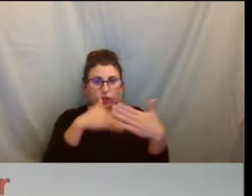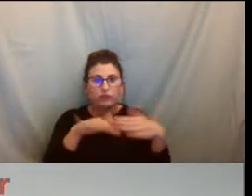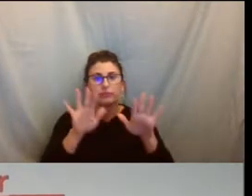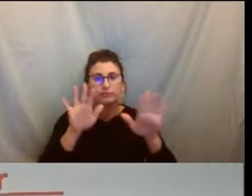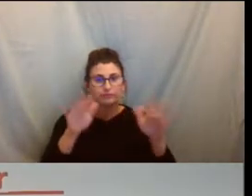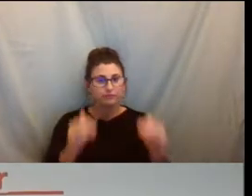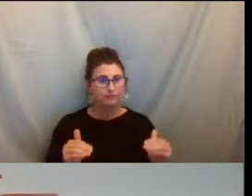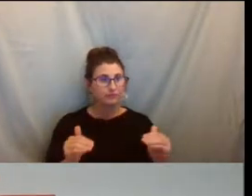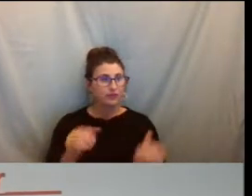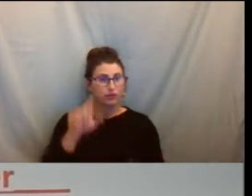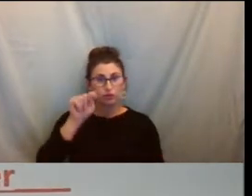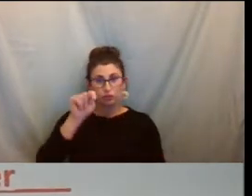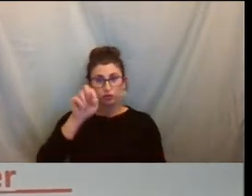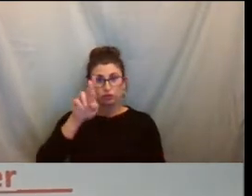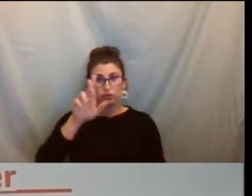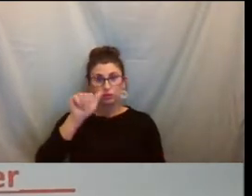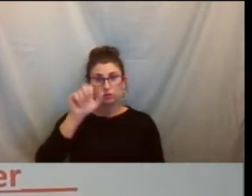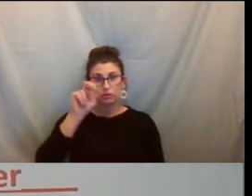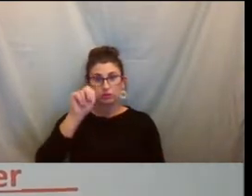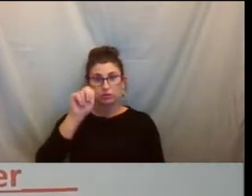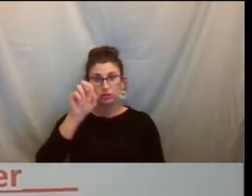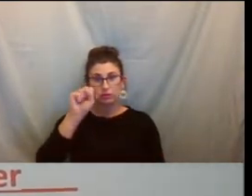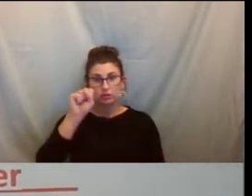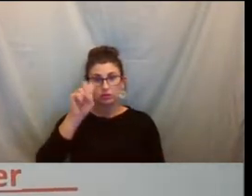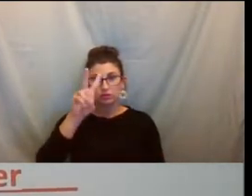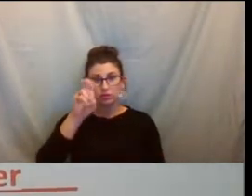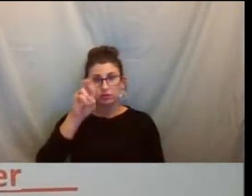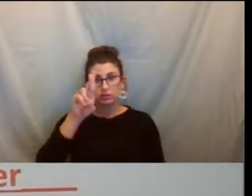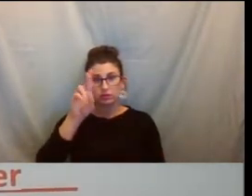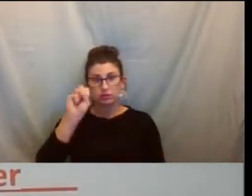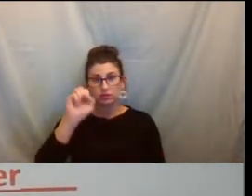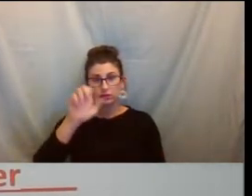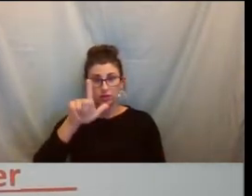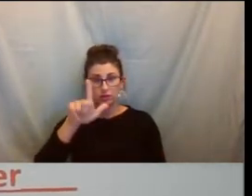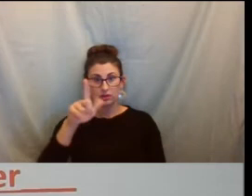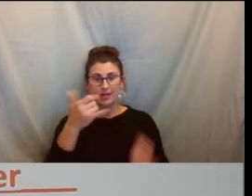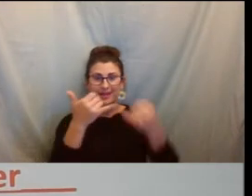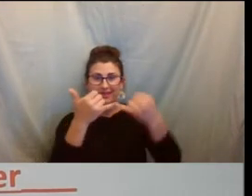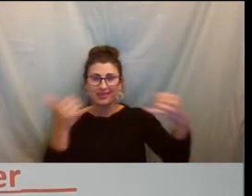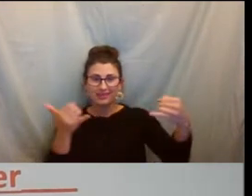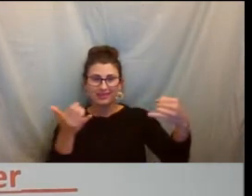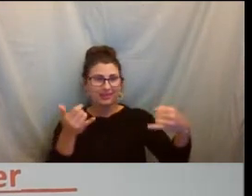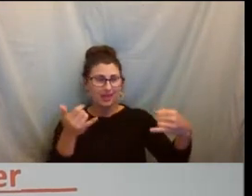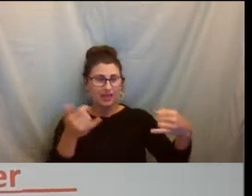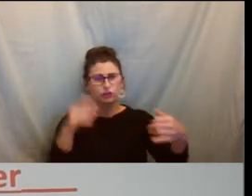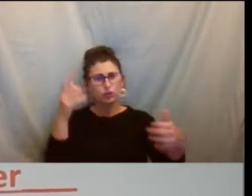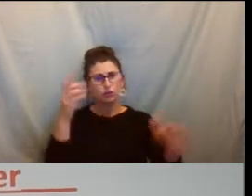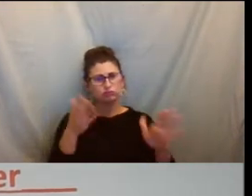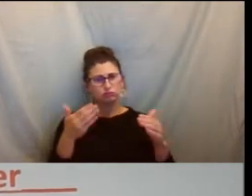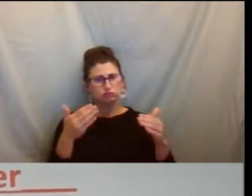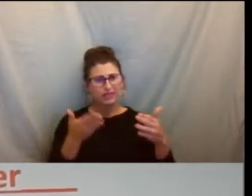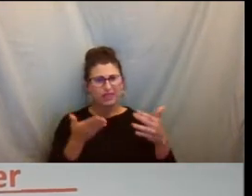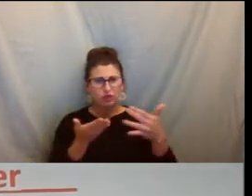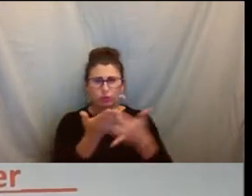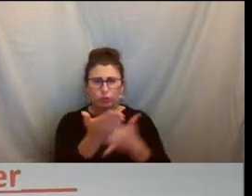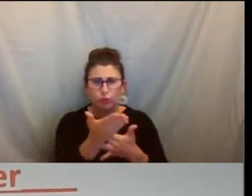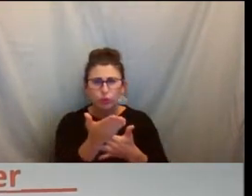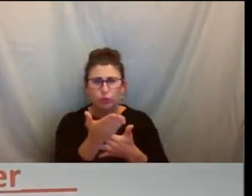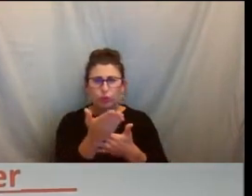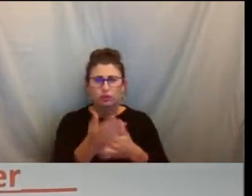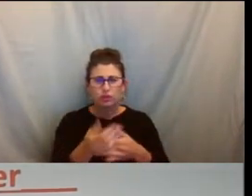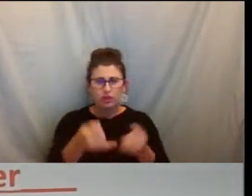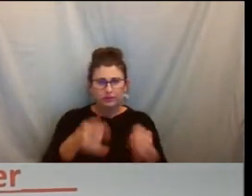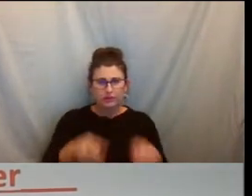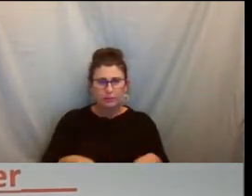All right, transversal. A line that cuts through a set of parallel lines. So go ahead and draw for me what you remember